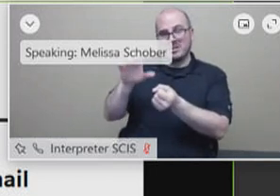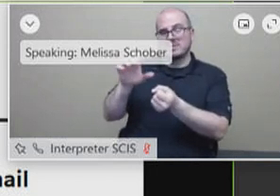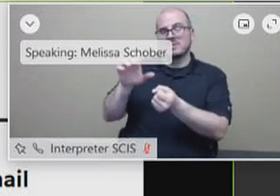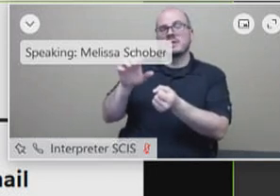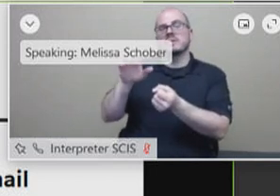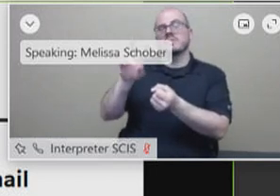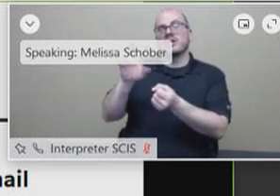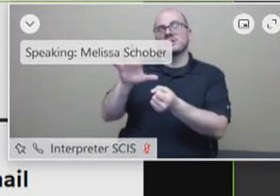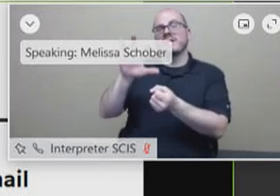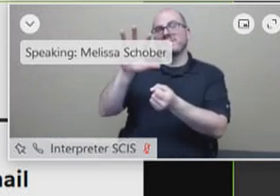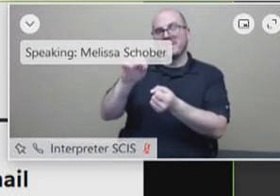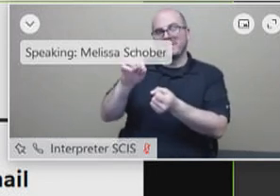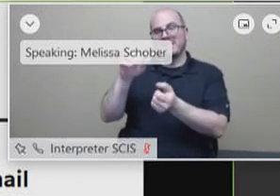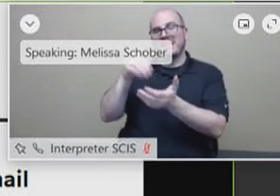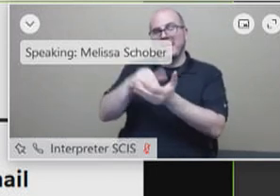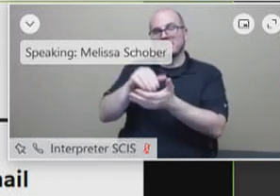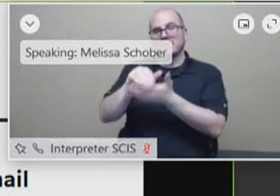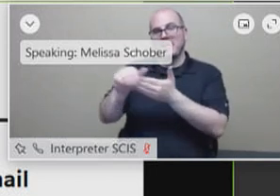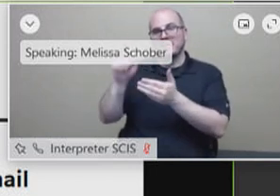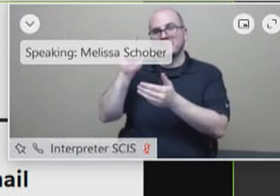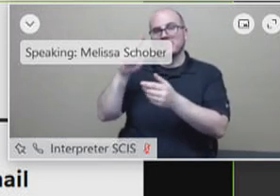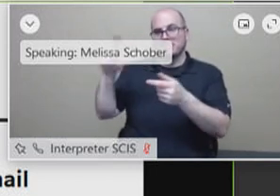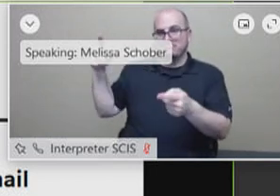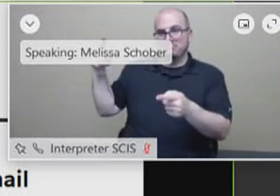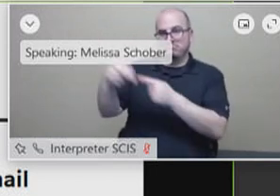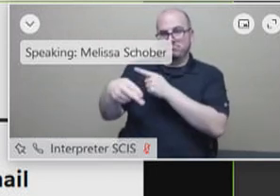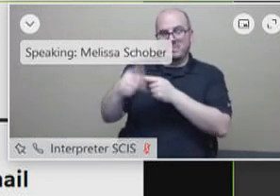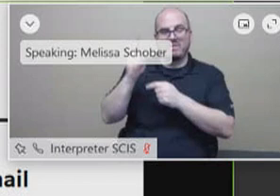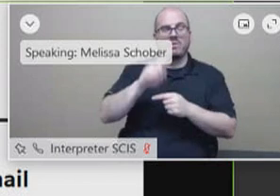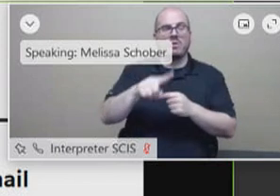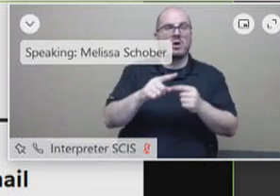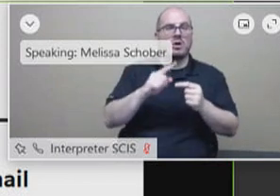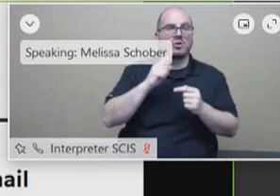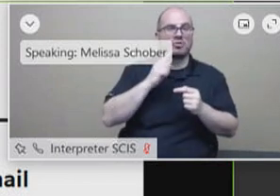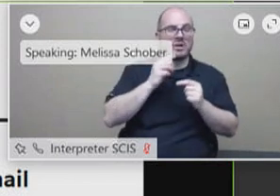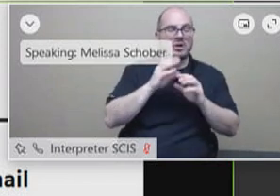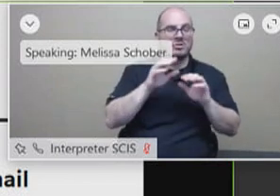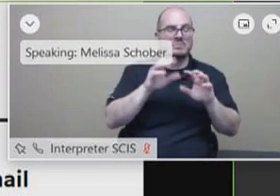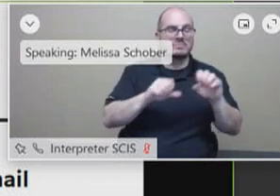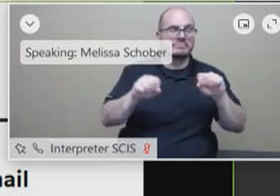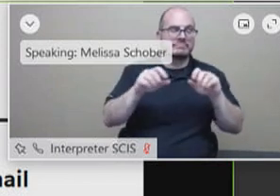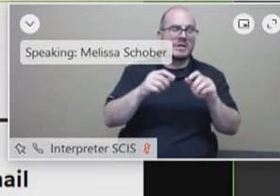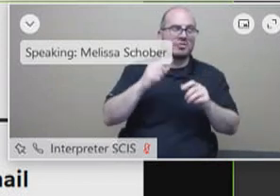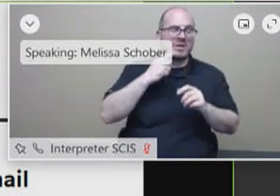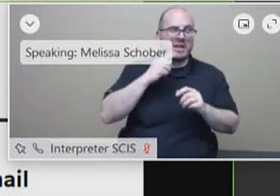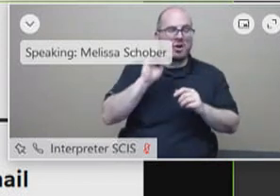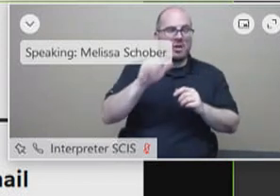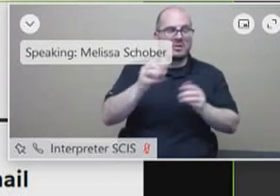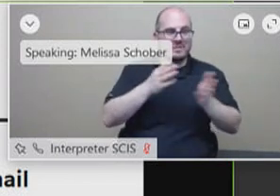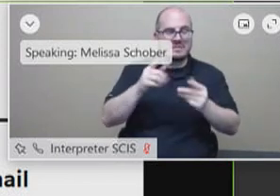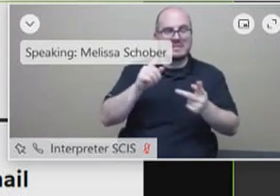cut to three lines of service: clinical services, substance abuse and mental health services, and a